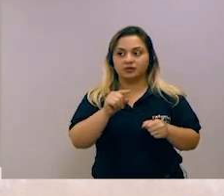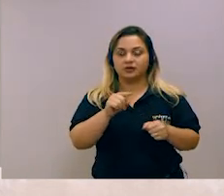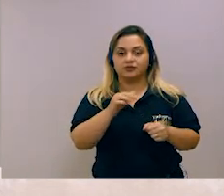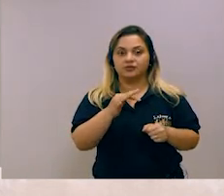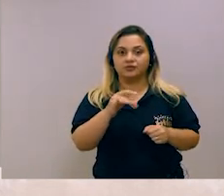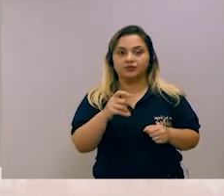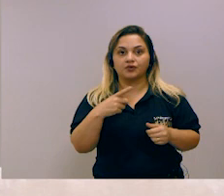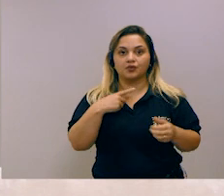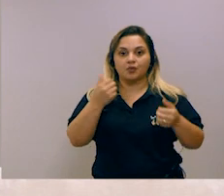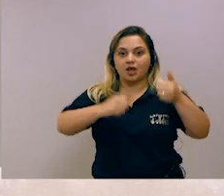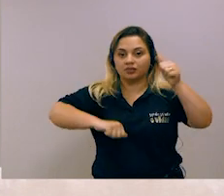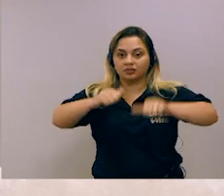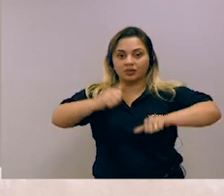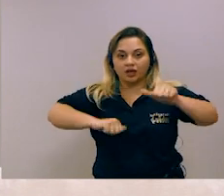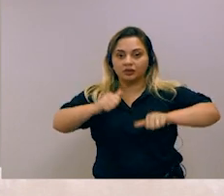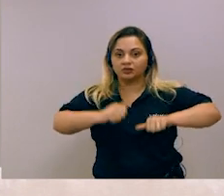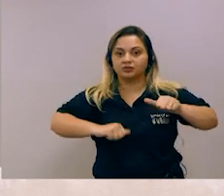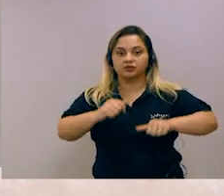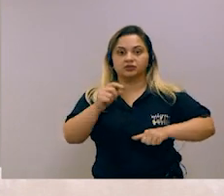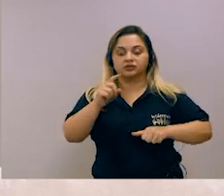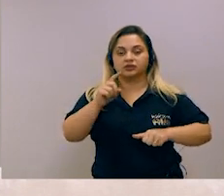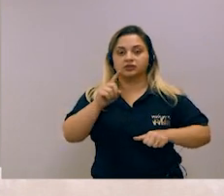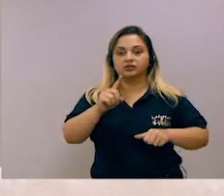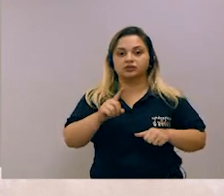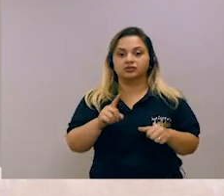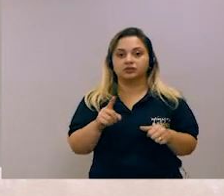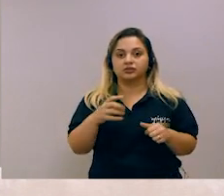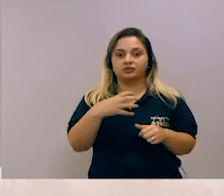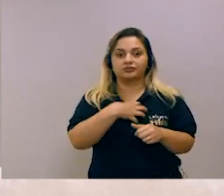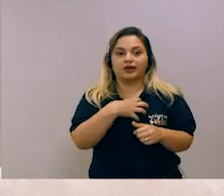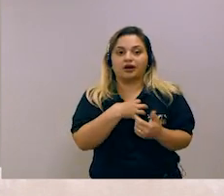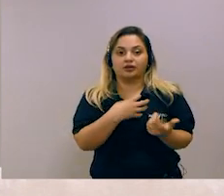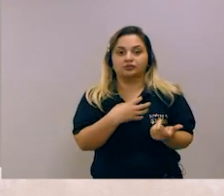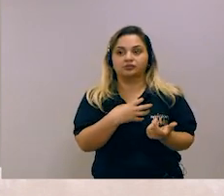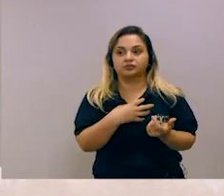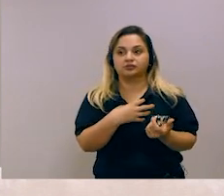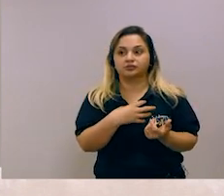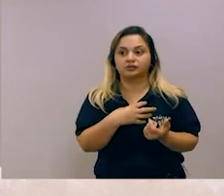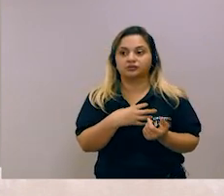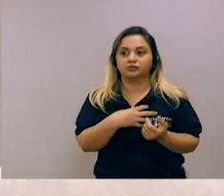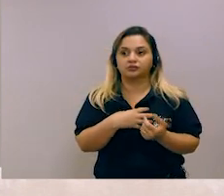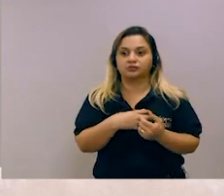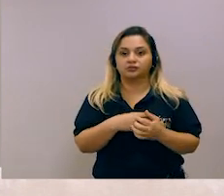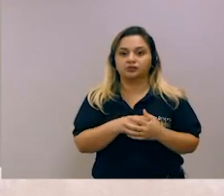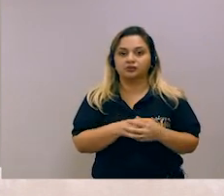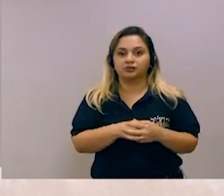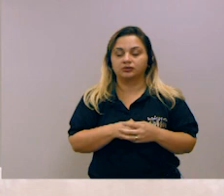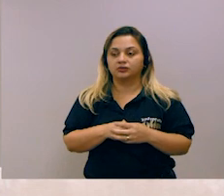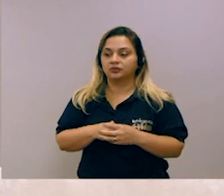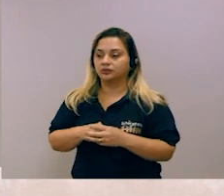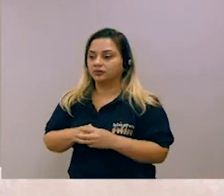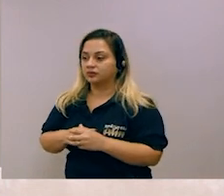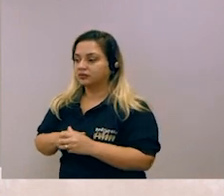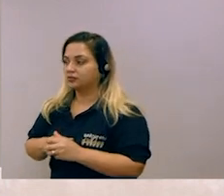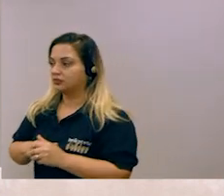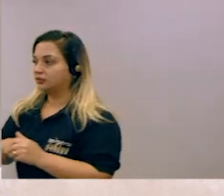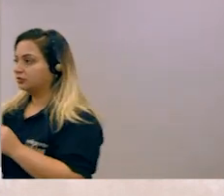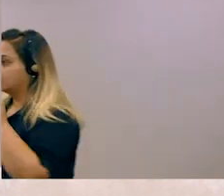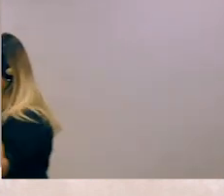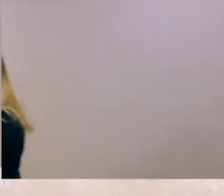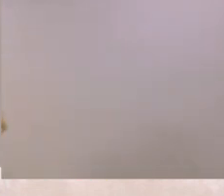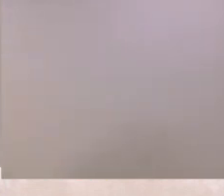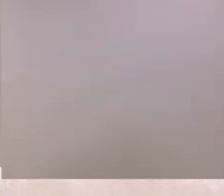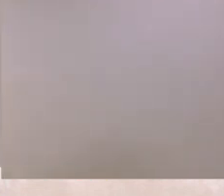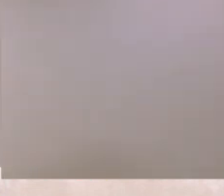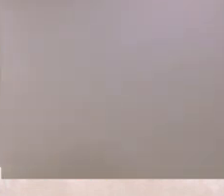major. Keeping in mind the huge effect of gender on choosing the major twice as much for boys, it